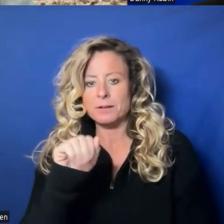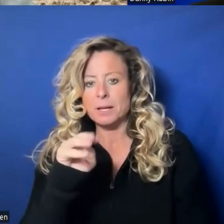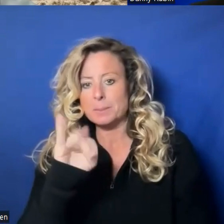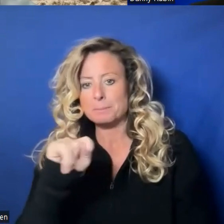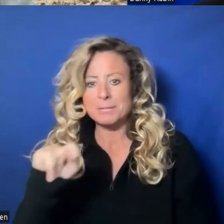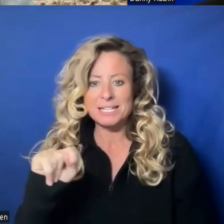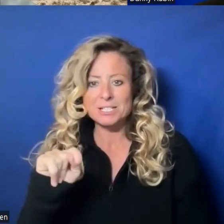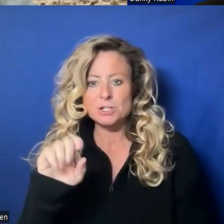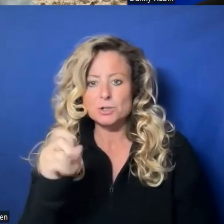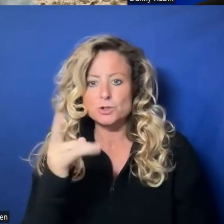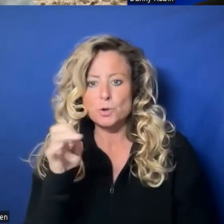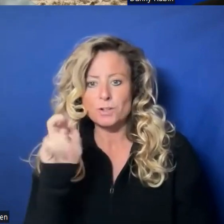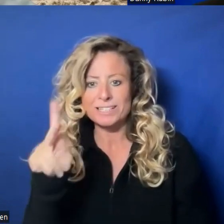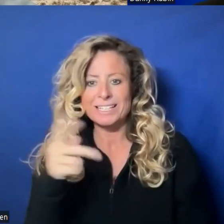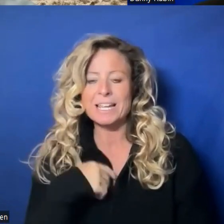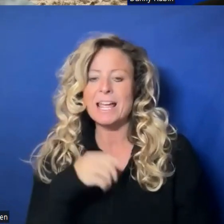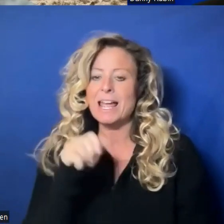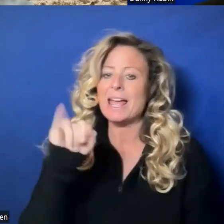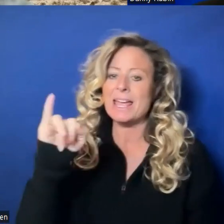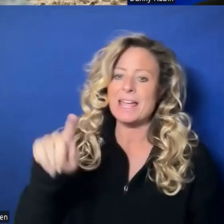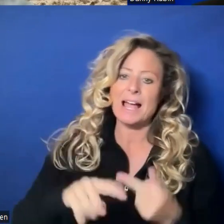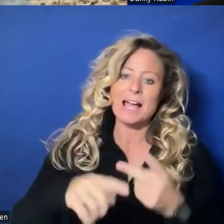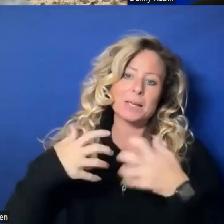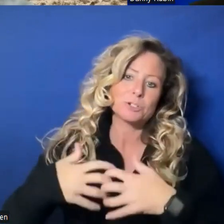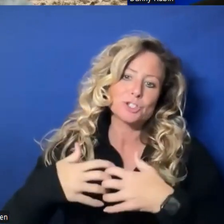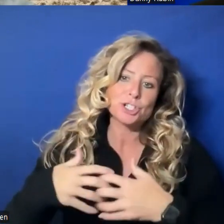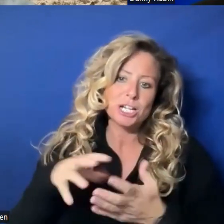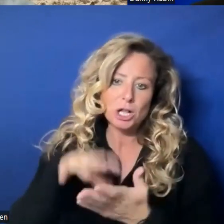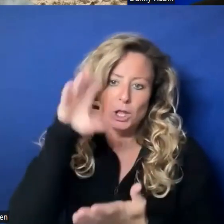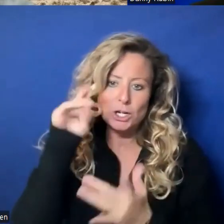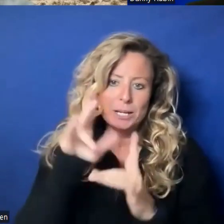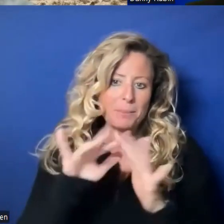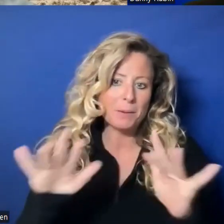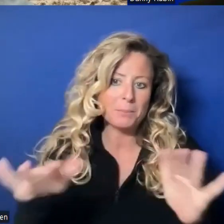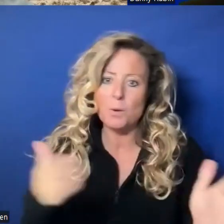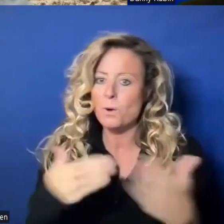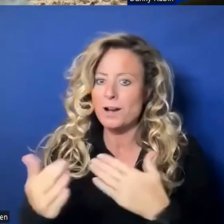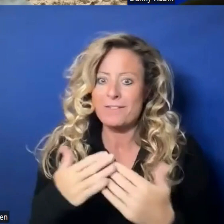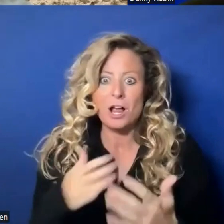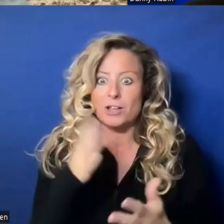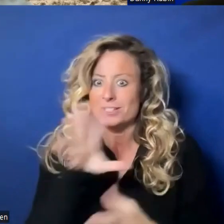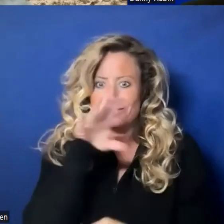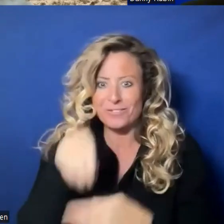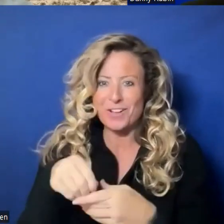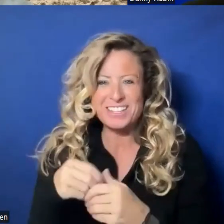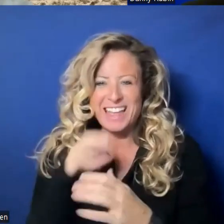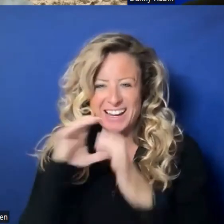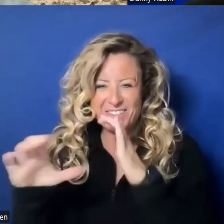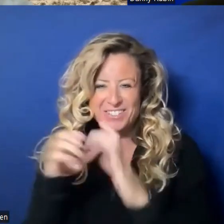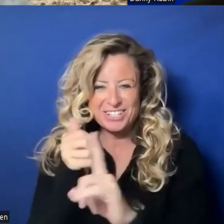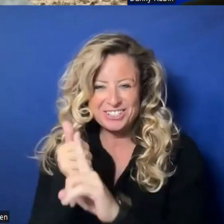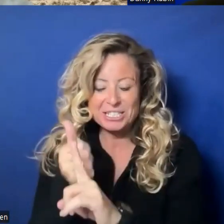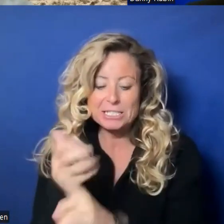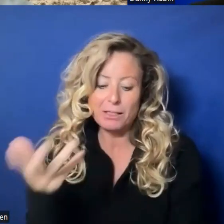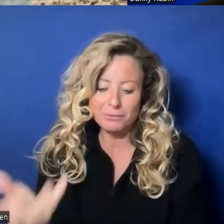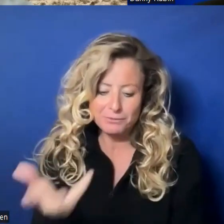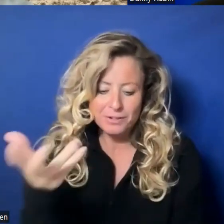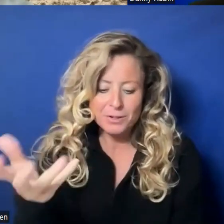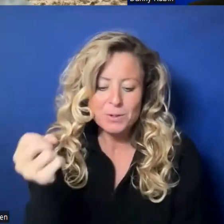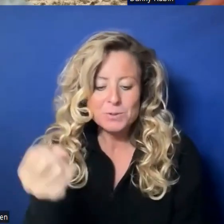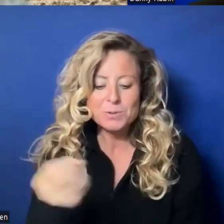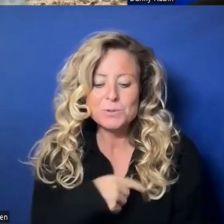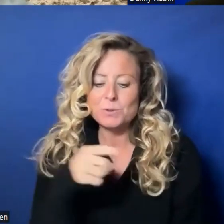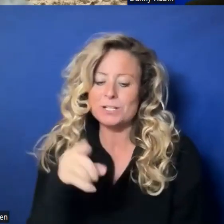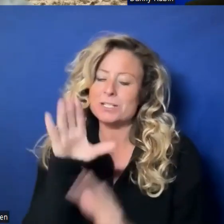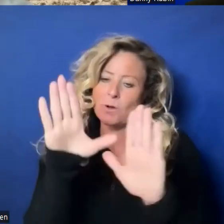about AI and machine learning and whatever else falls in that conversation. He does a